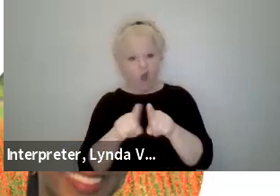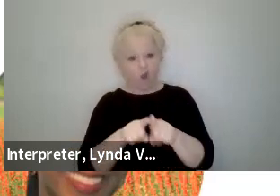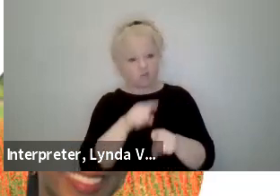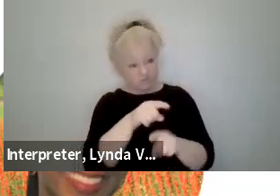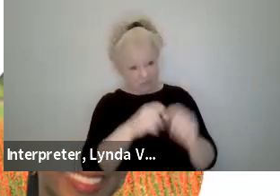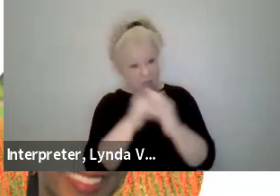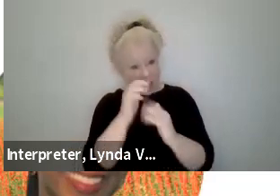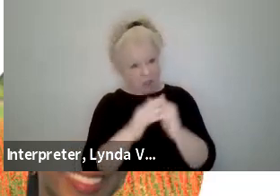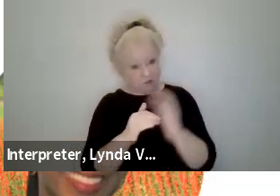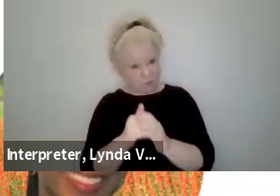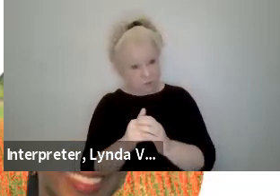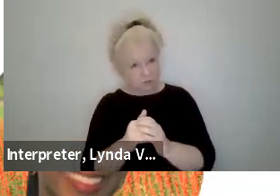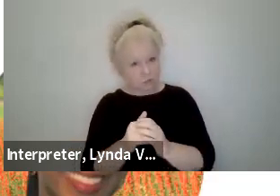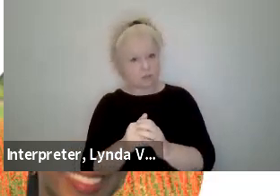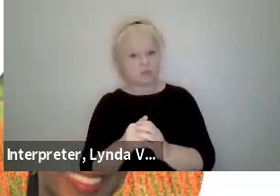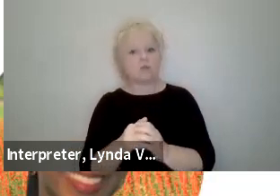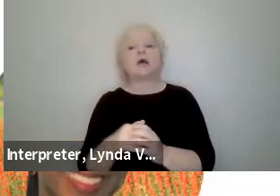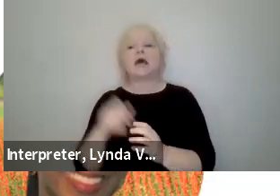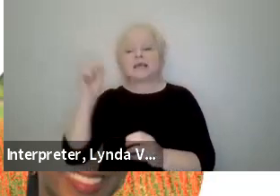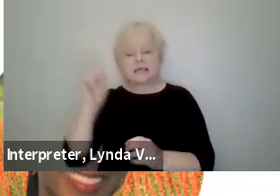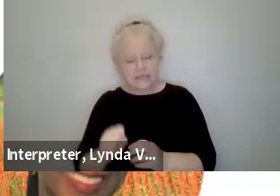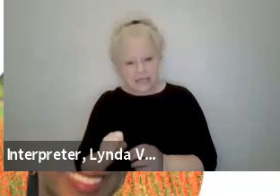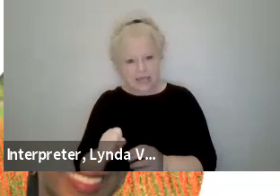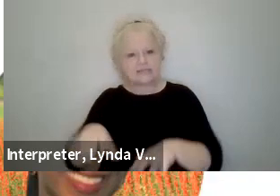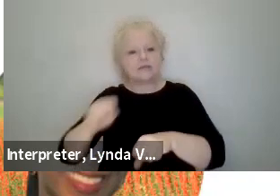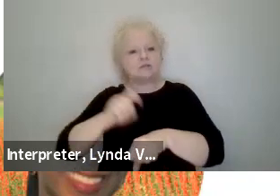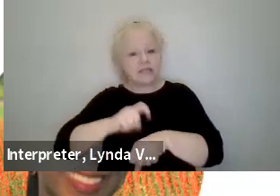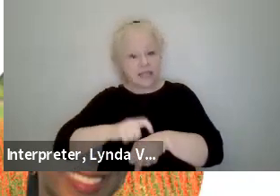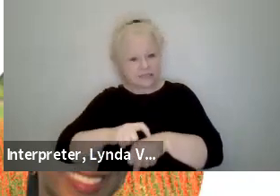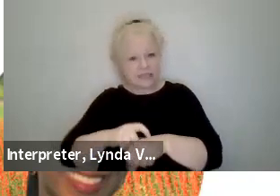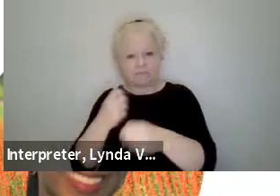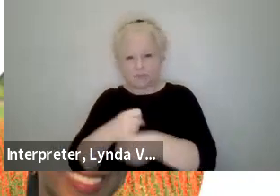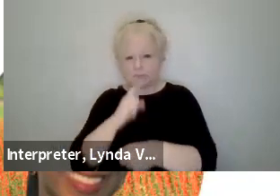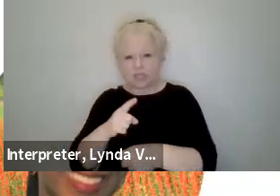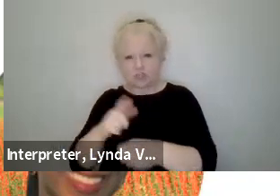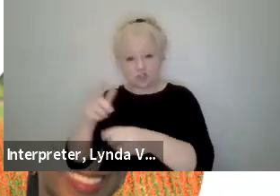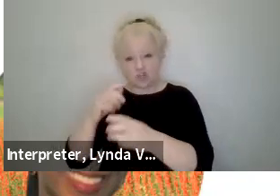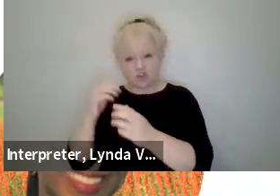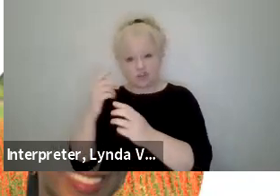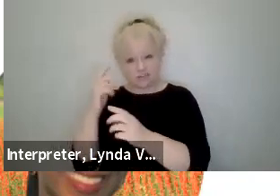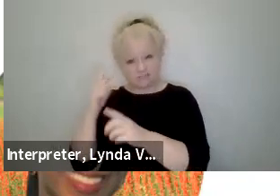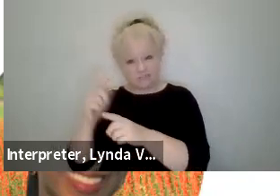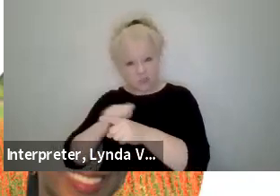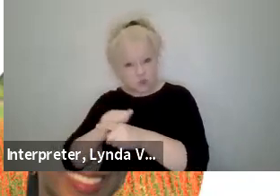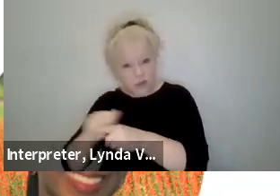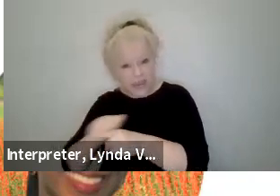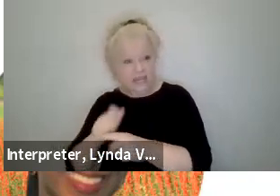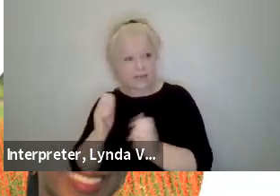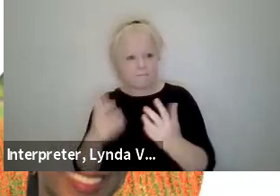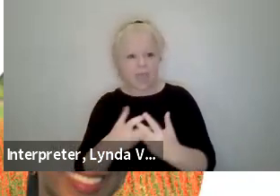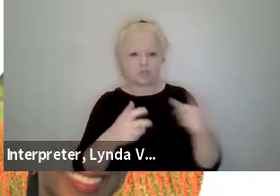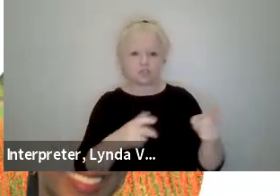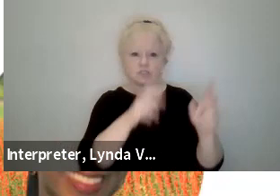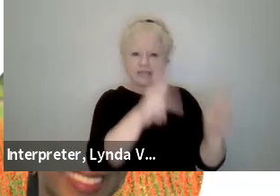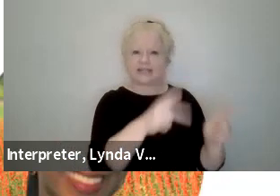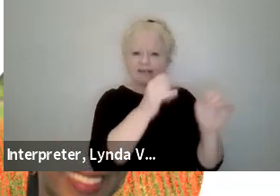yes, tailoring lessons can be time consuming, but it's time well spent. The reward for myself is when your student